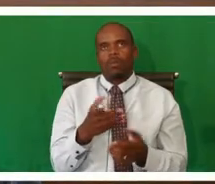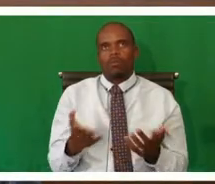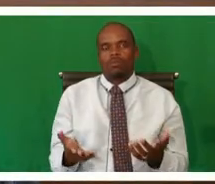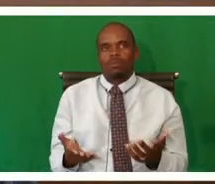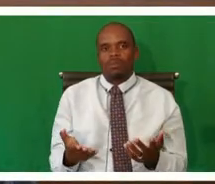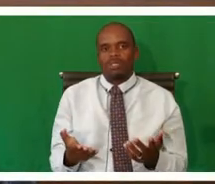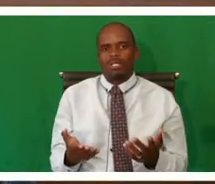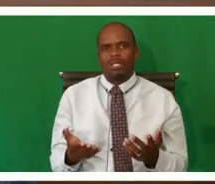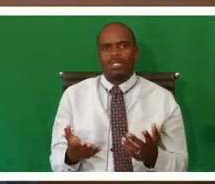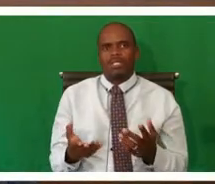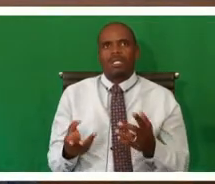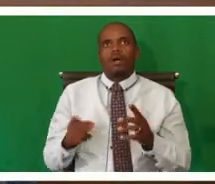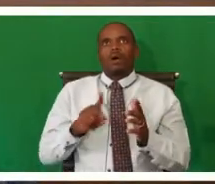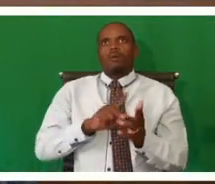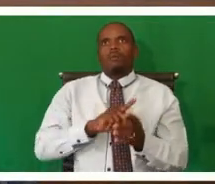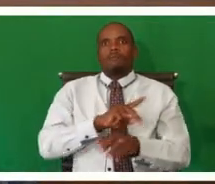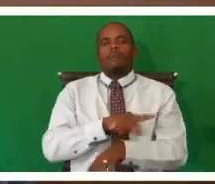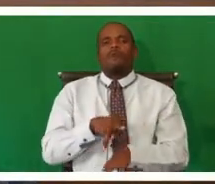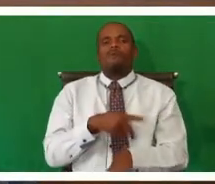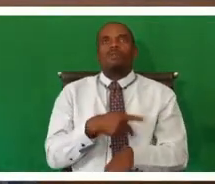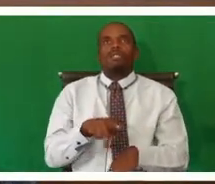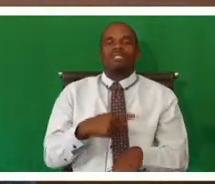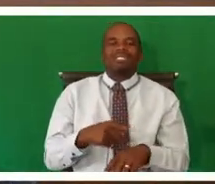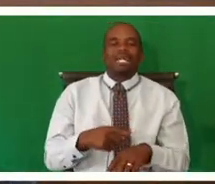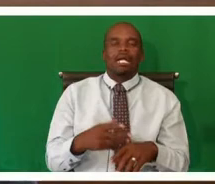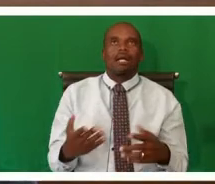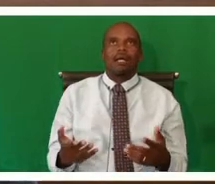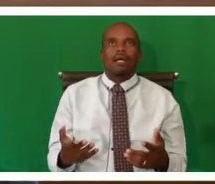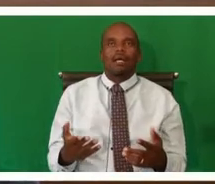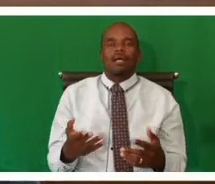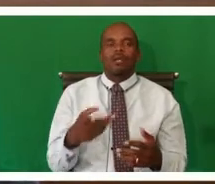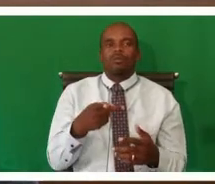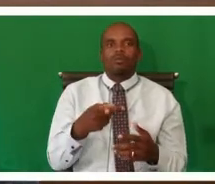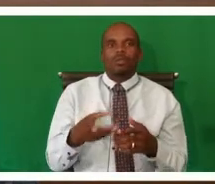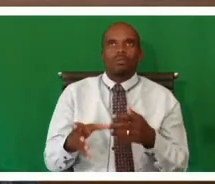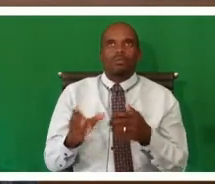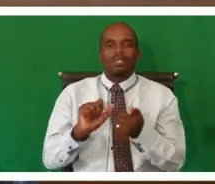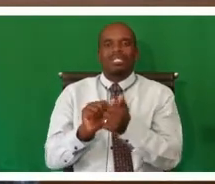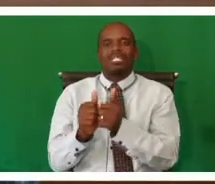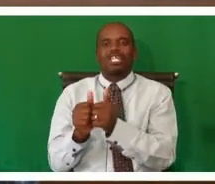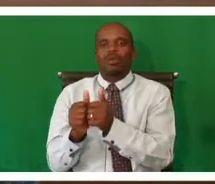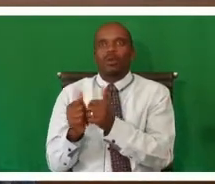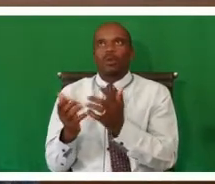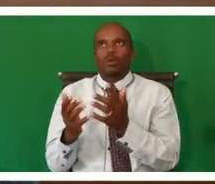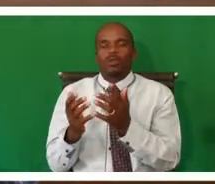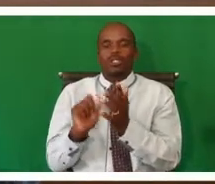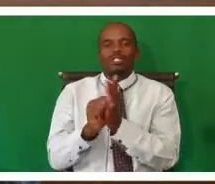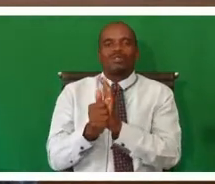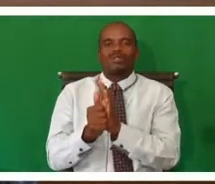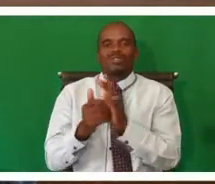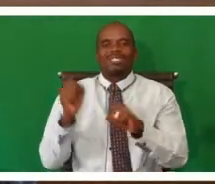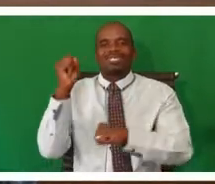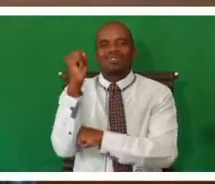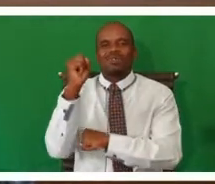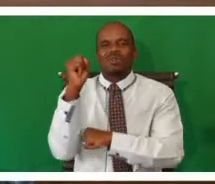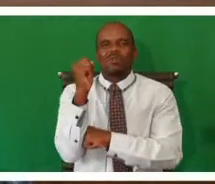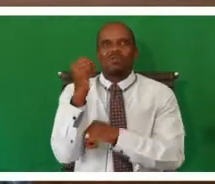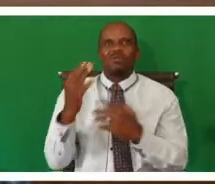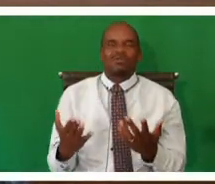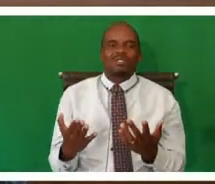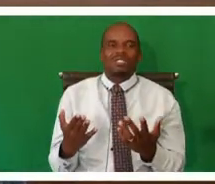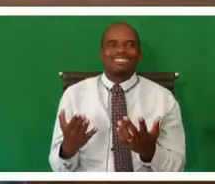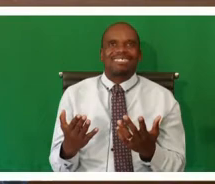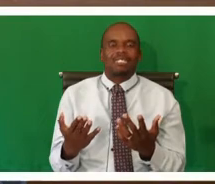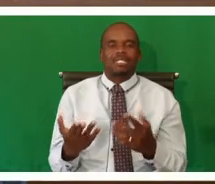in Karib. This piggery has a biosecurity facility, office block, laundry, water